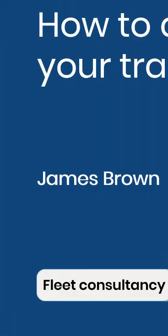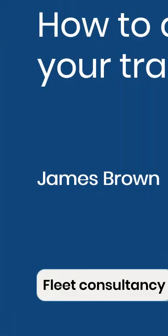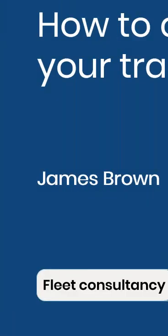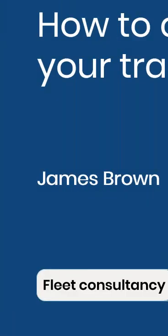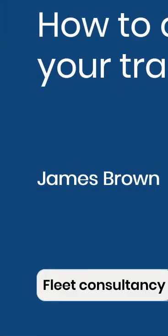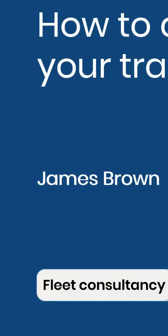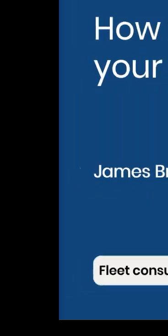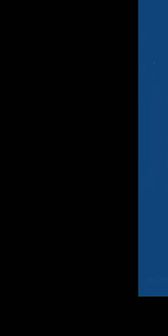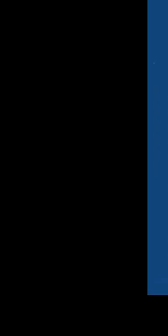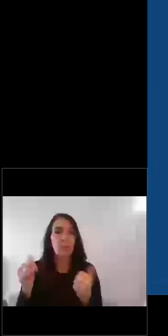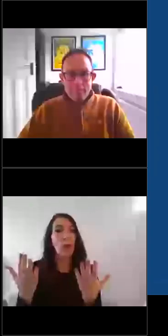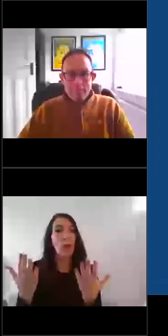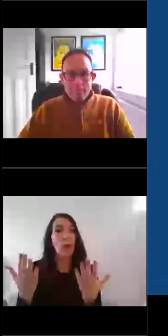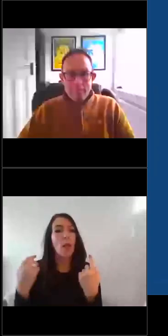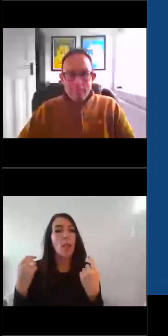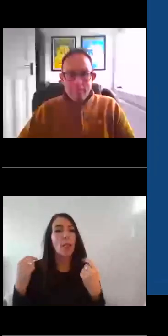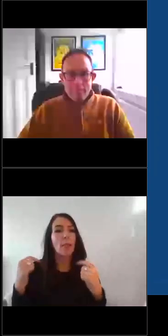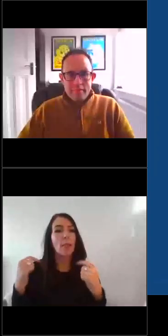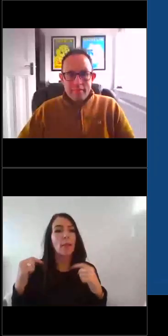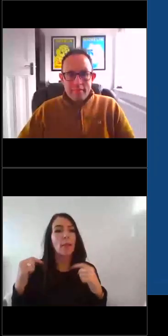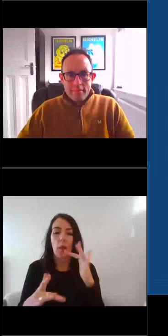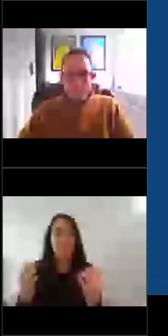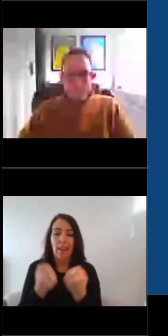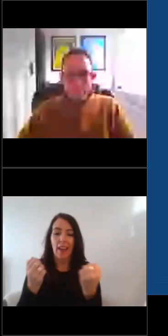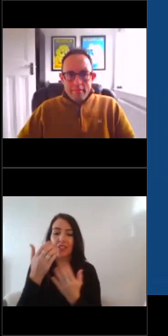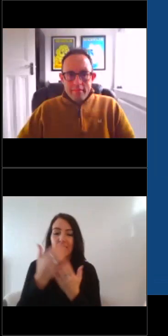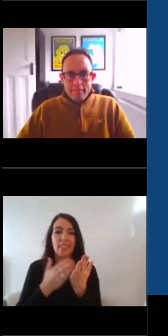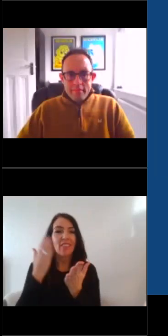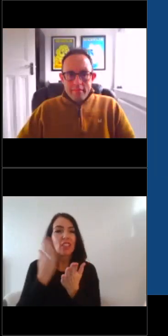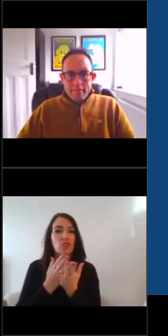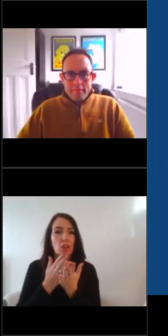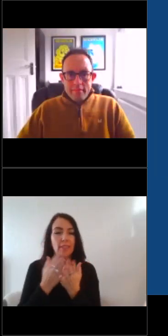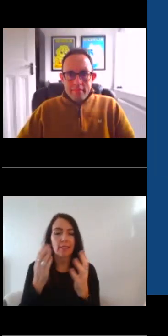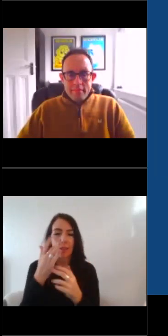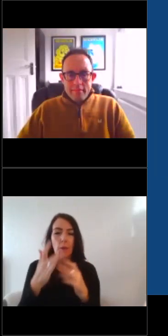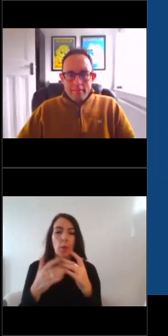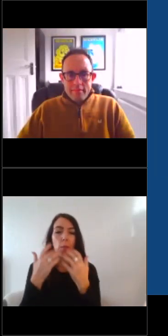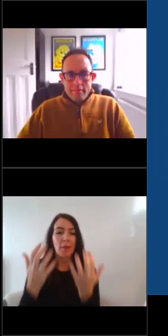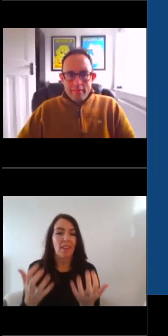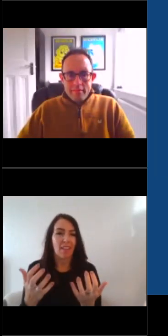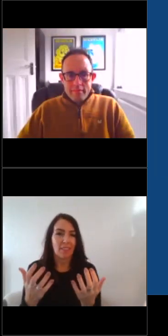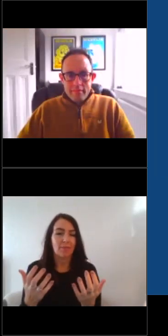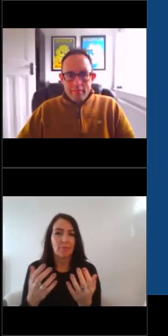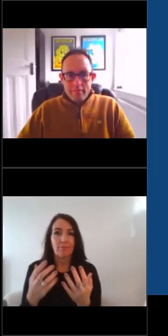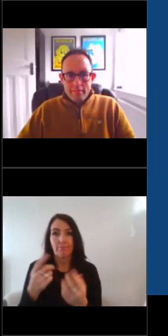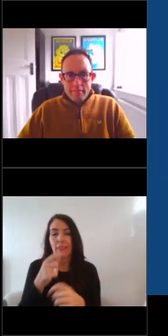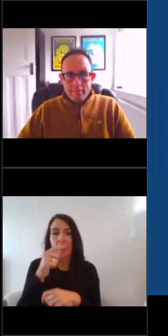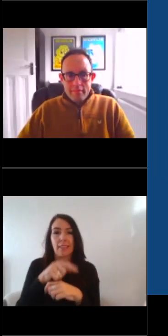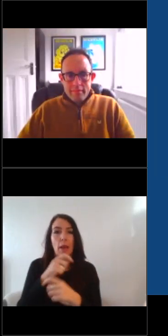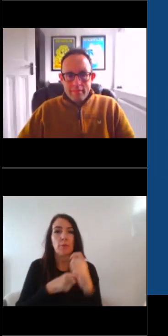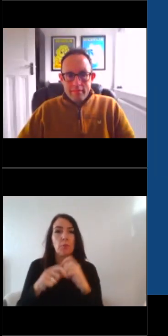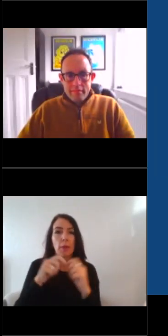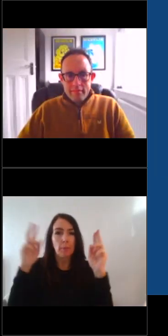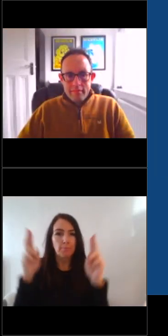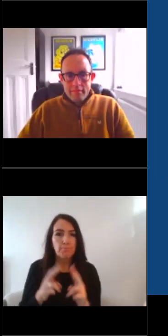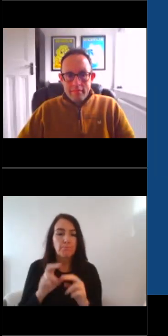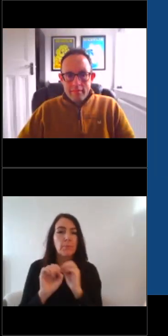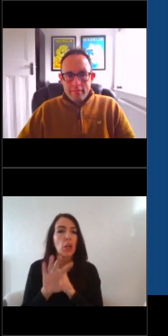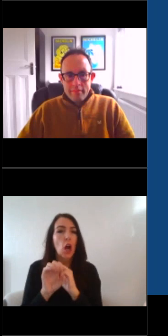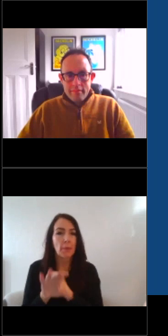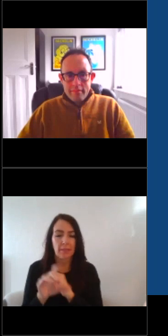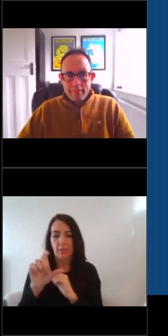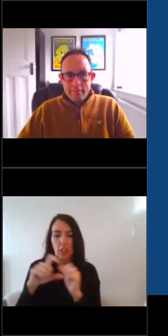And welcome to the webinar and our Energy Saving Trust webinar series, It's Time to Decarbonize. Today we'll be